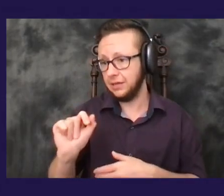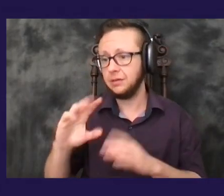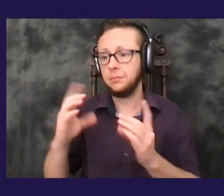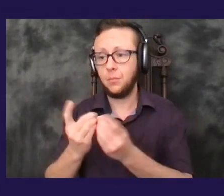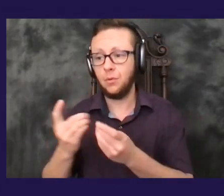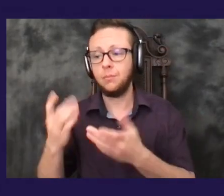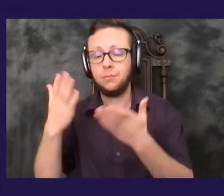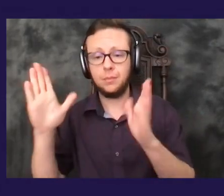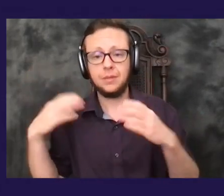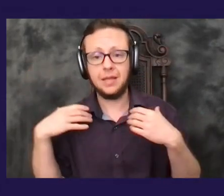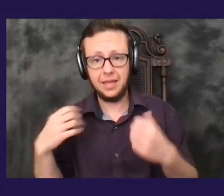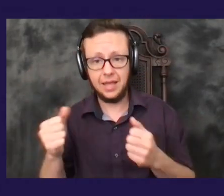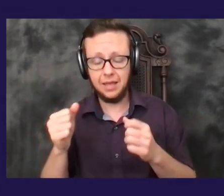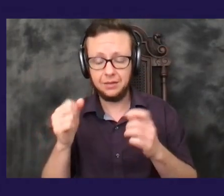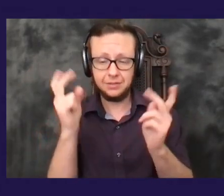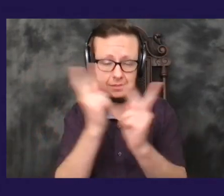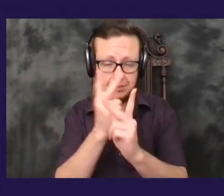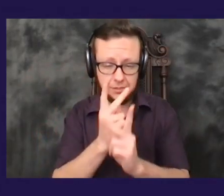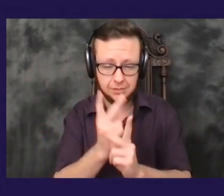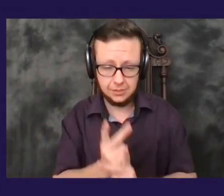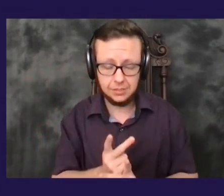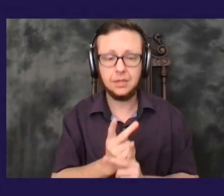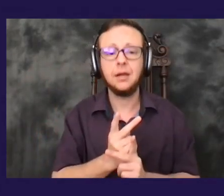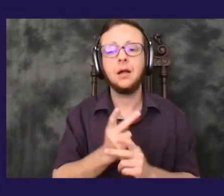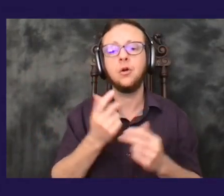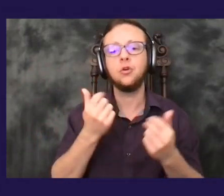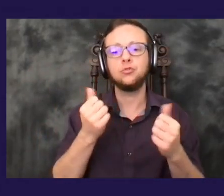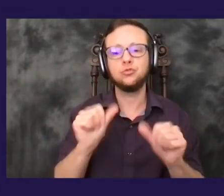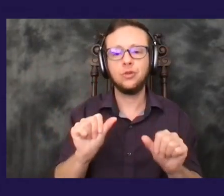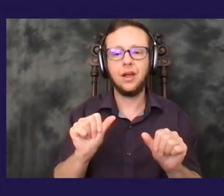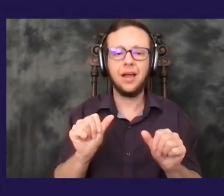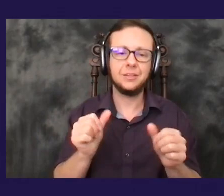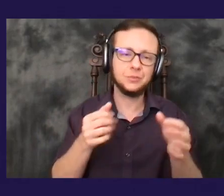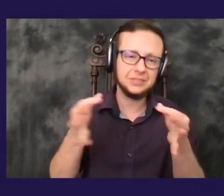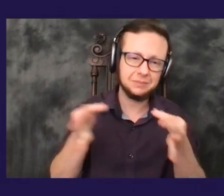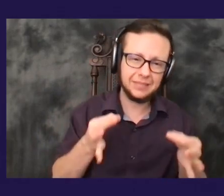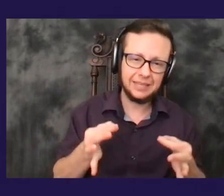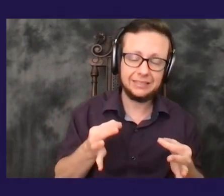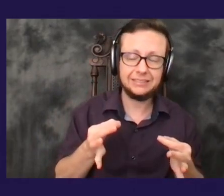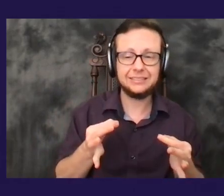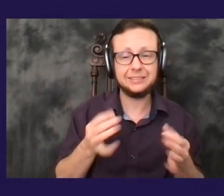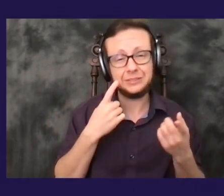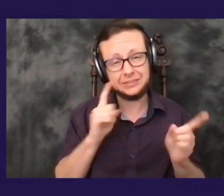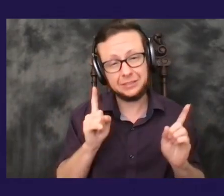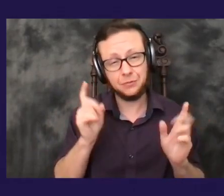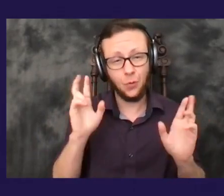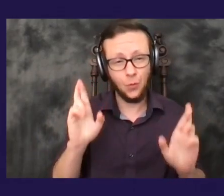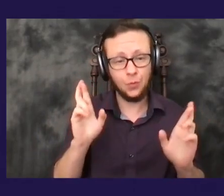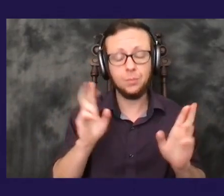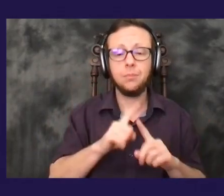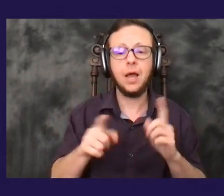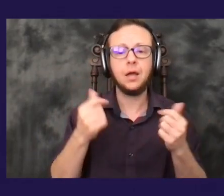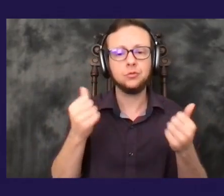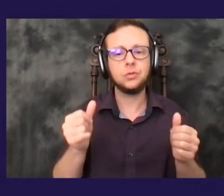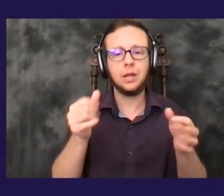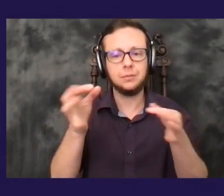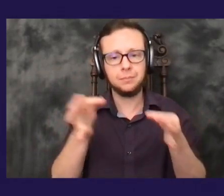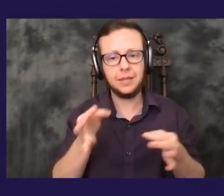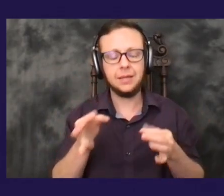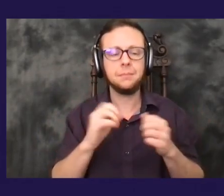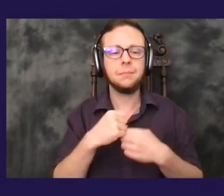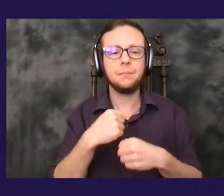sort of reworked it and tried to explain, I don't know how successful it was, but I tried to explain it in a way that was accessible for